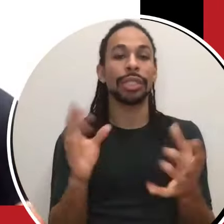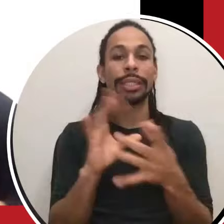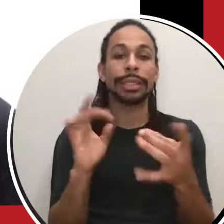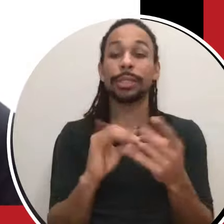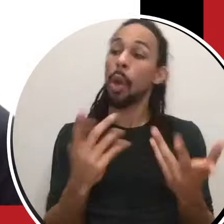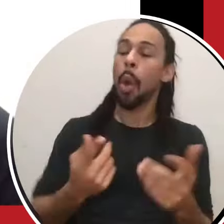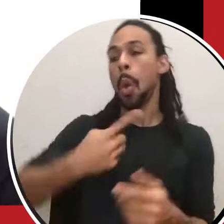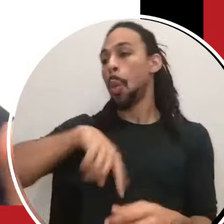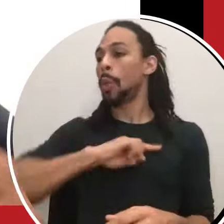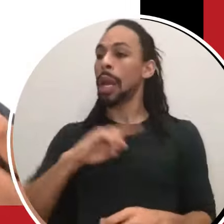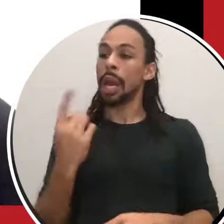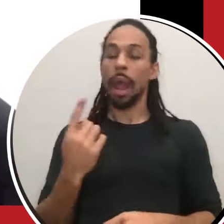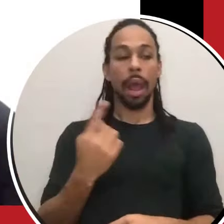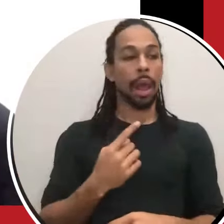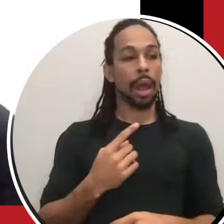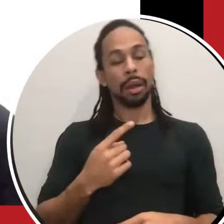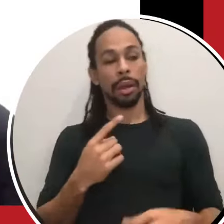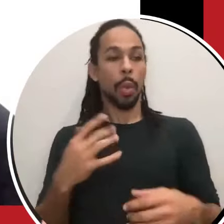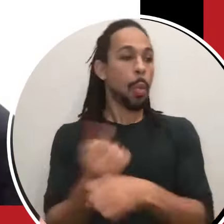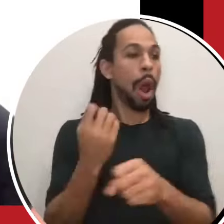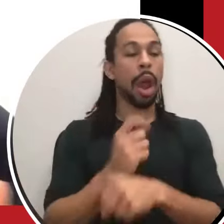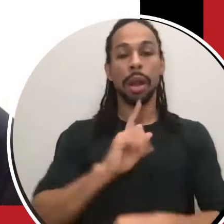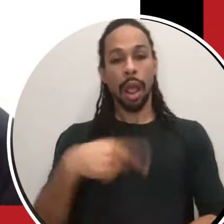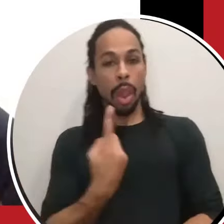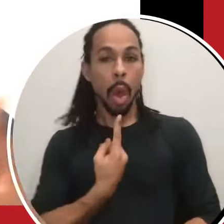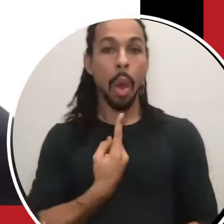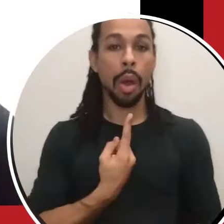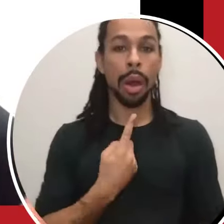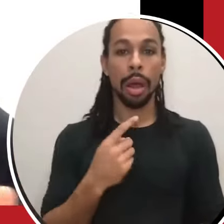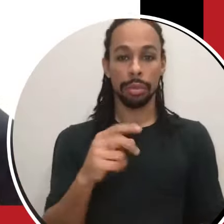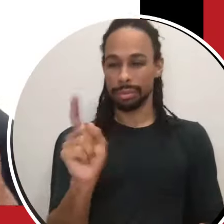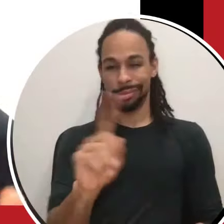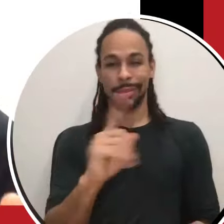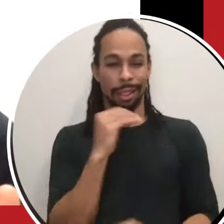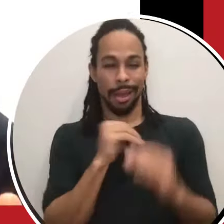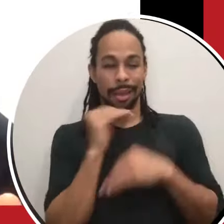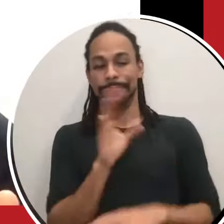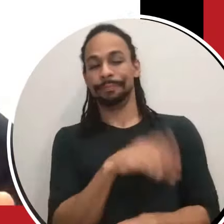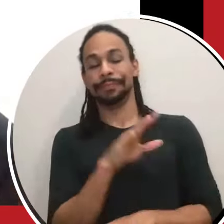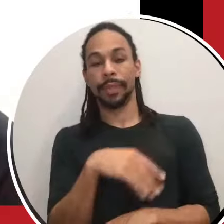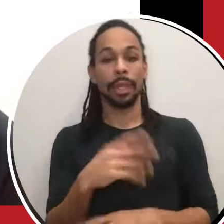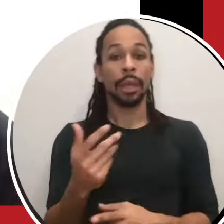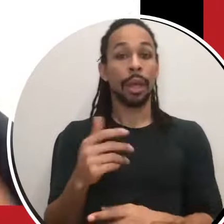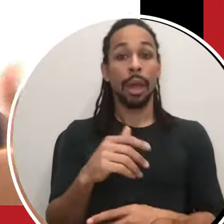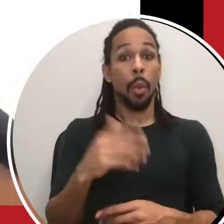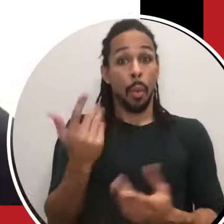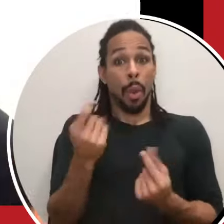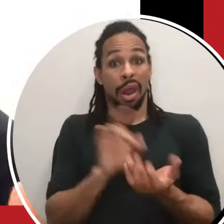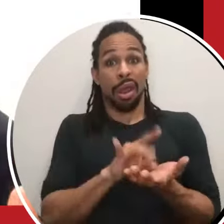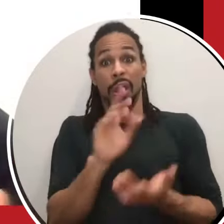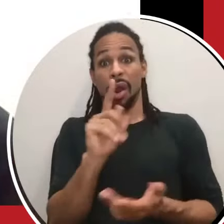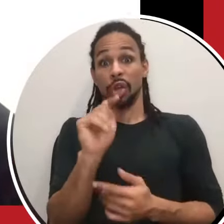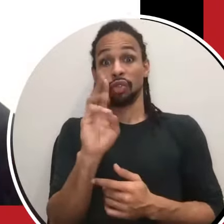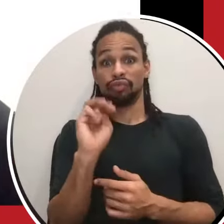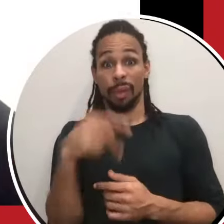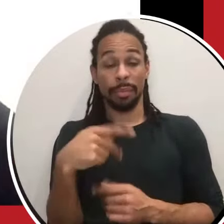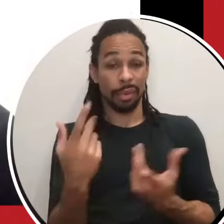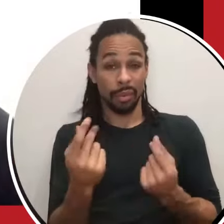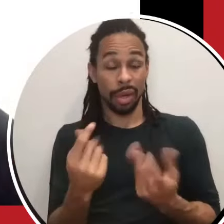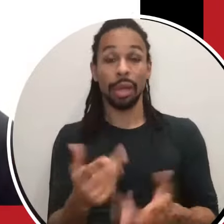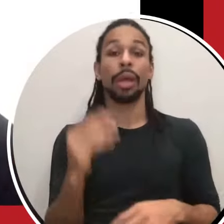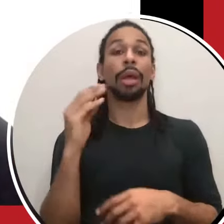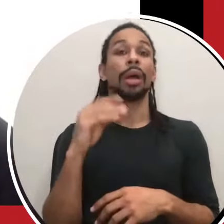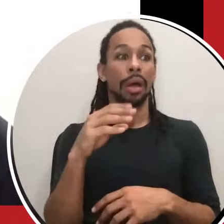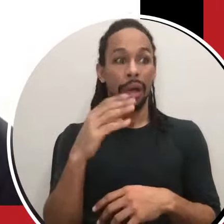you. What got Trump out of office was a Black-led, multiracial, multi-sector united